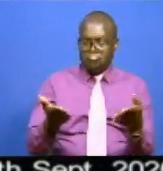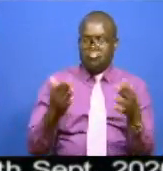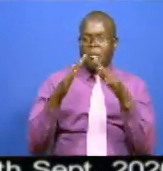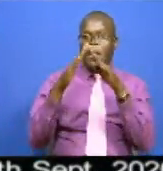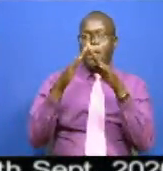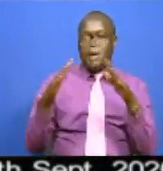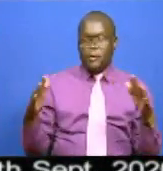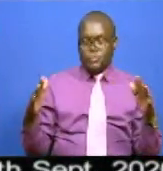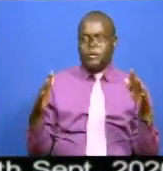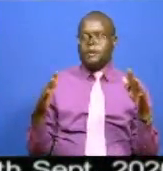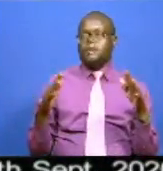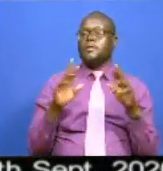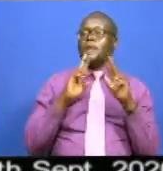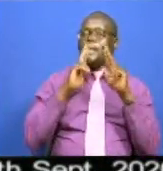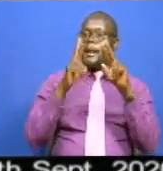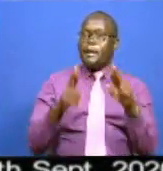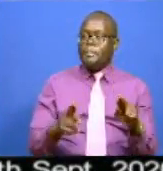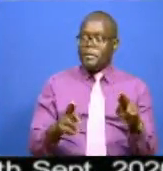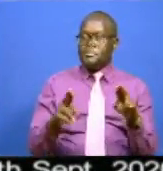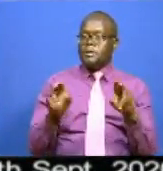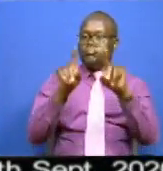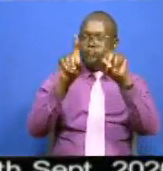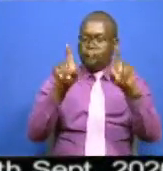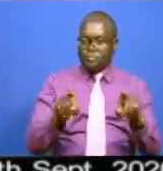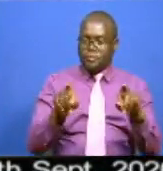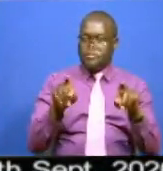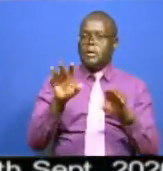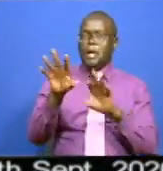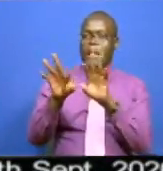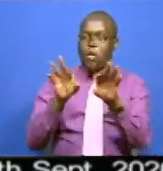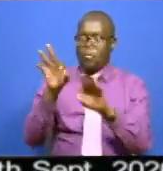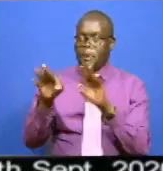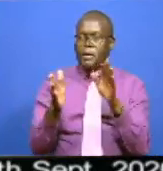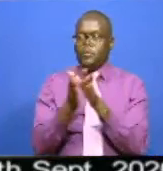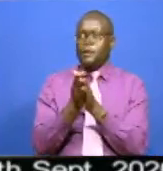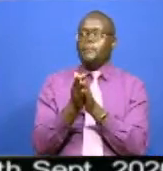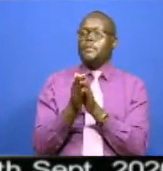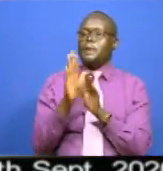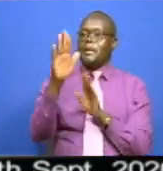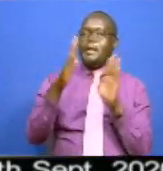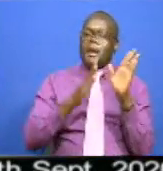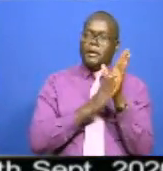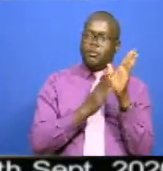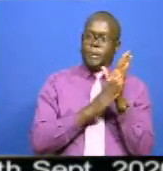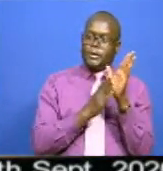House the report of the vetting of the nominees with the following recommendations.